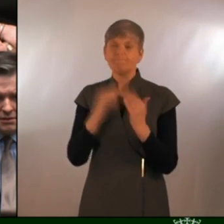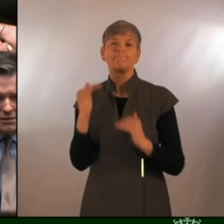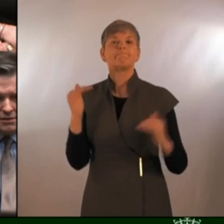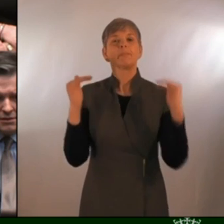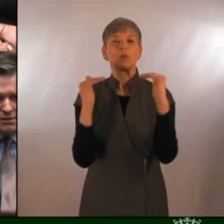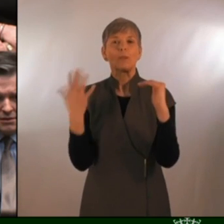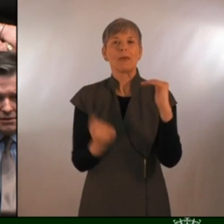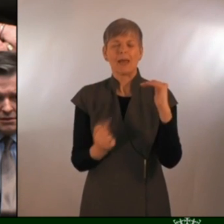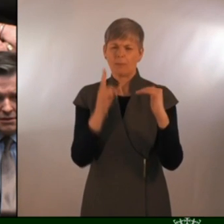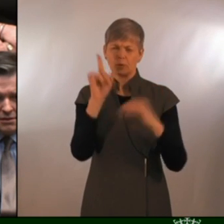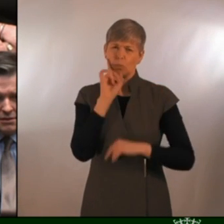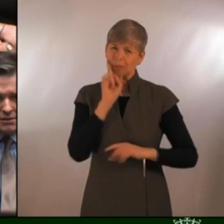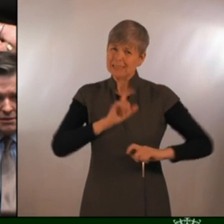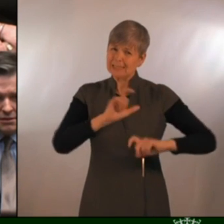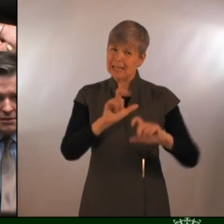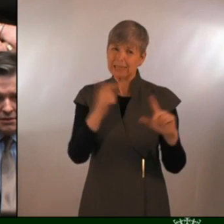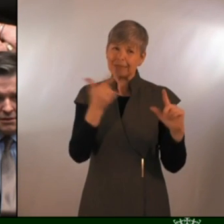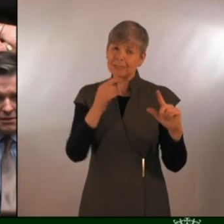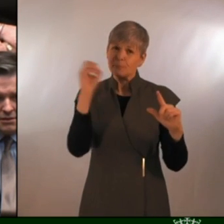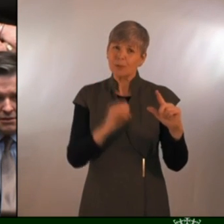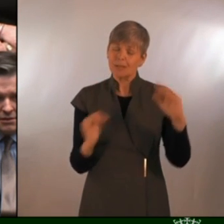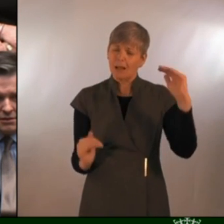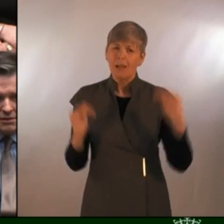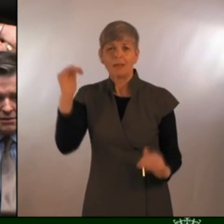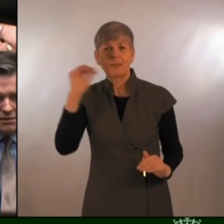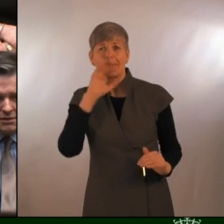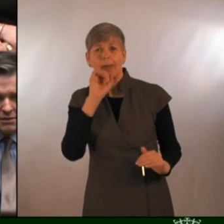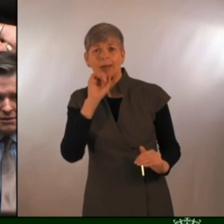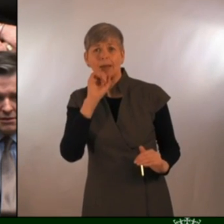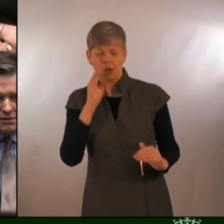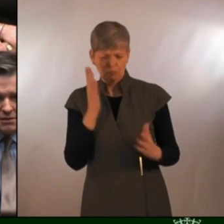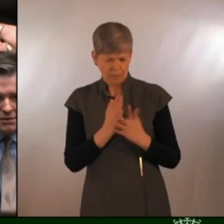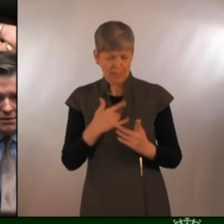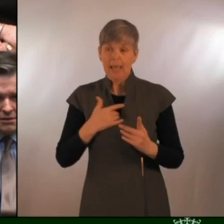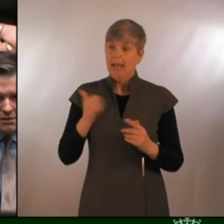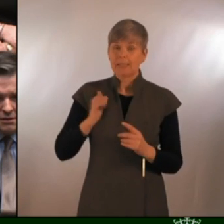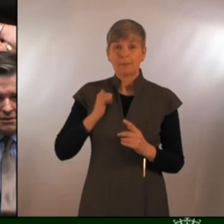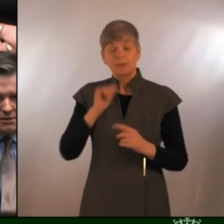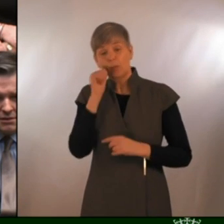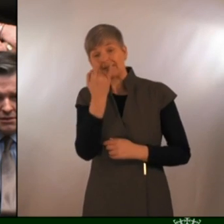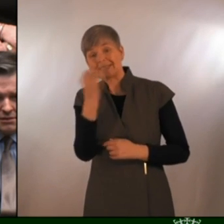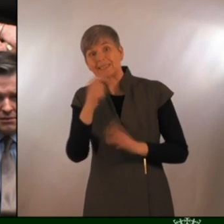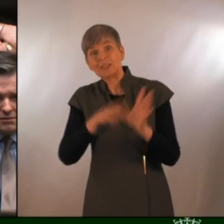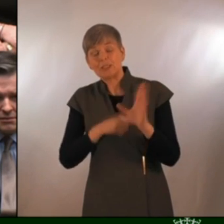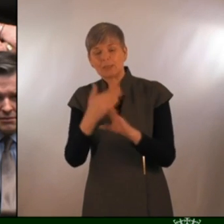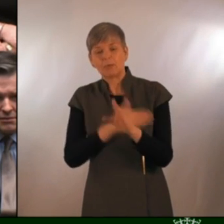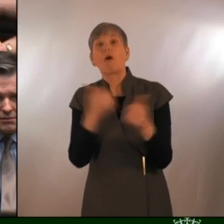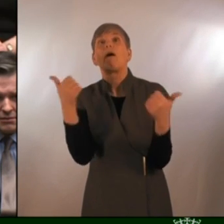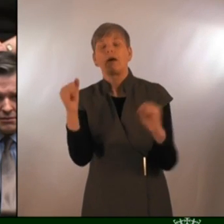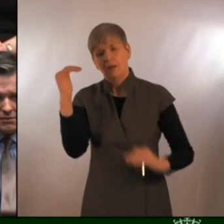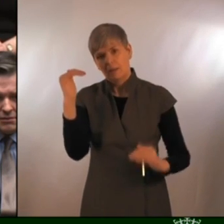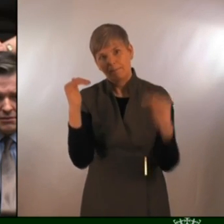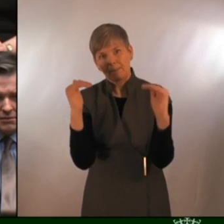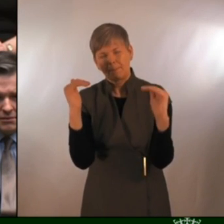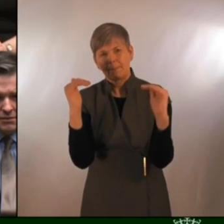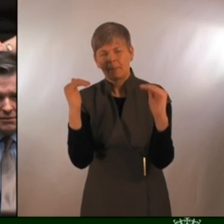this government, the gender pay gap is estimated to take another 60 years to close. Why hasn't the Prime Minister followed